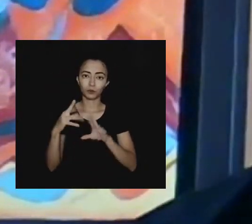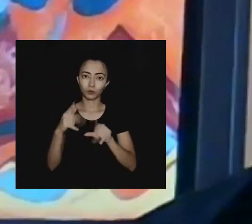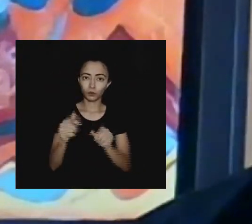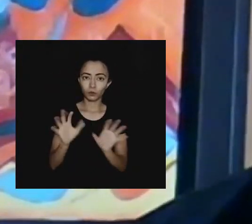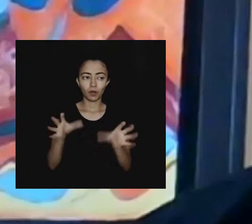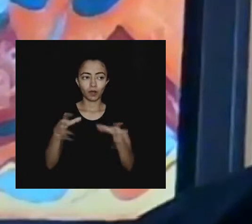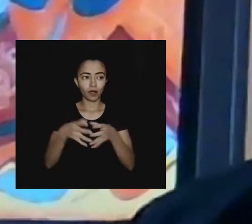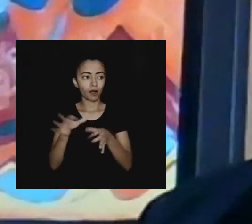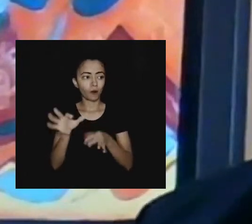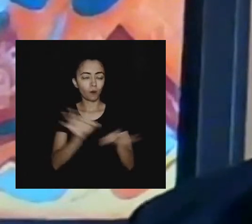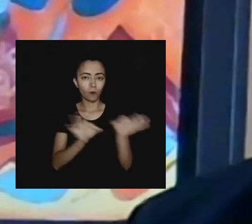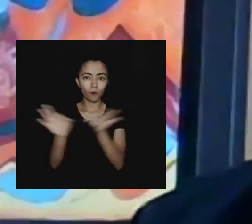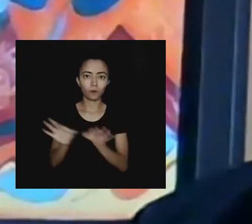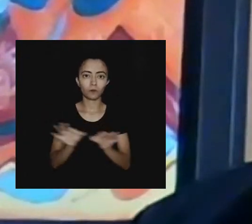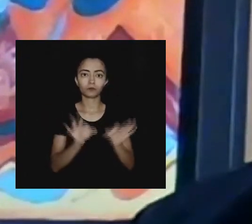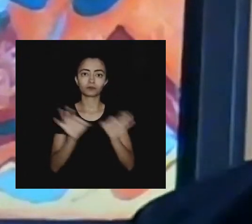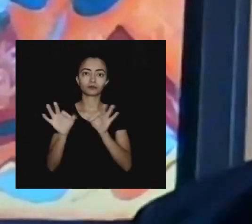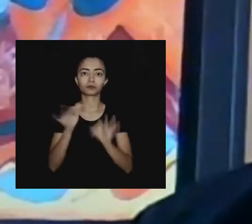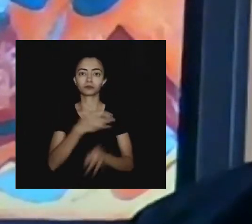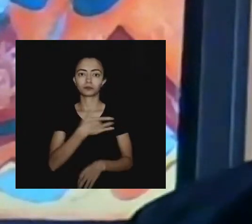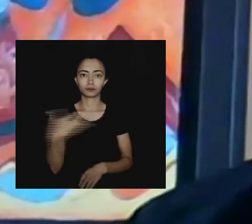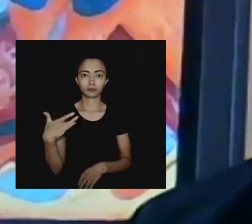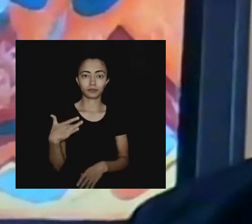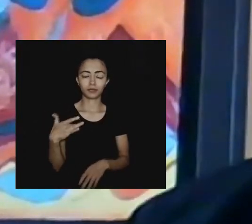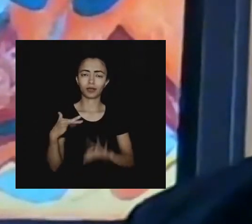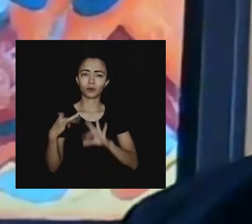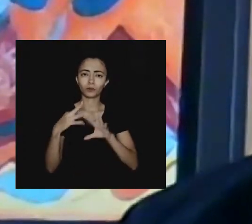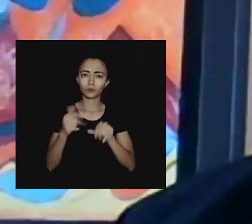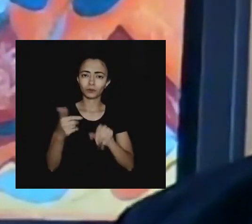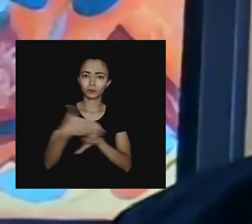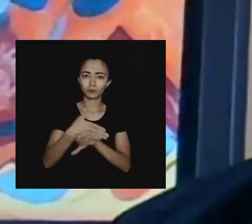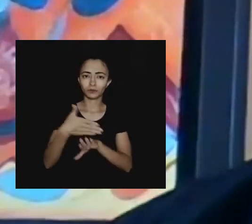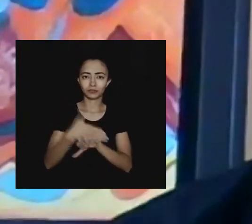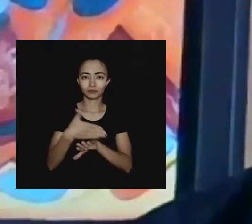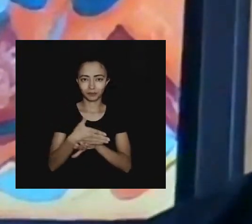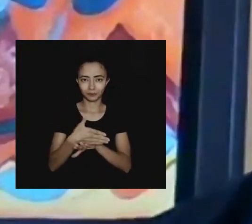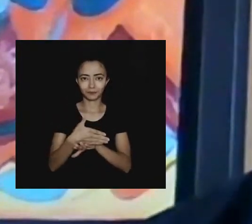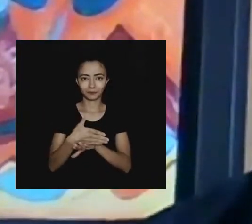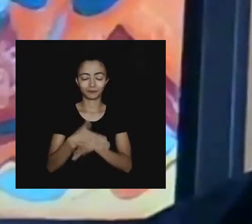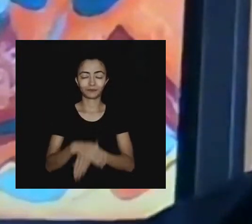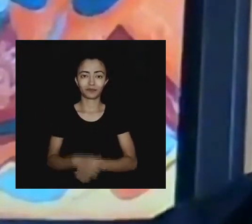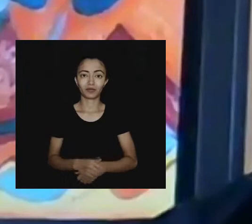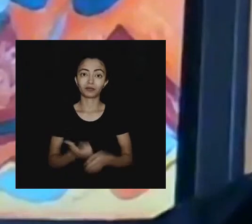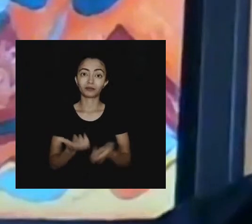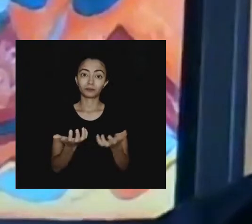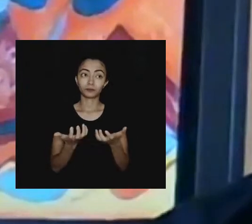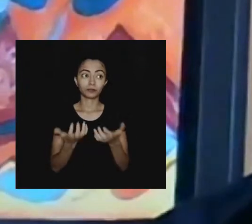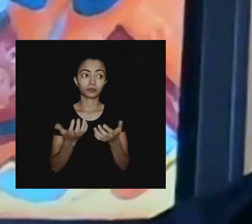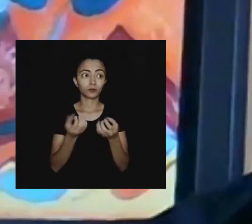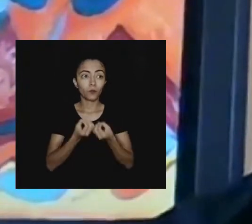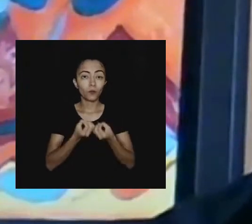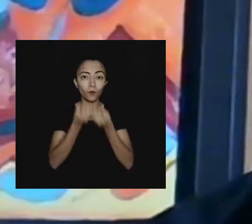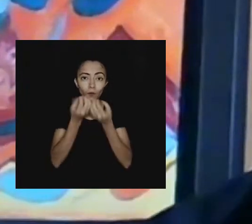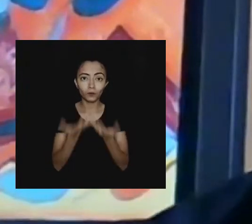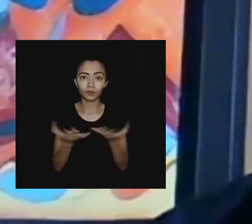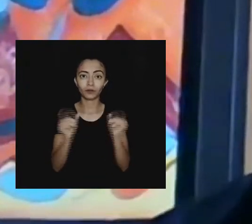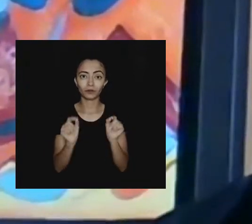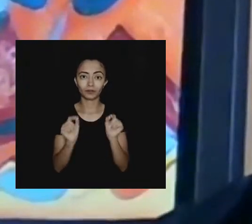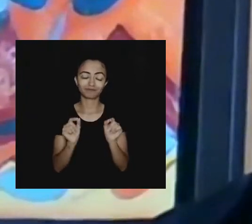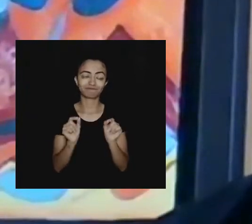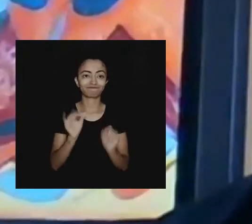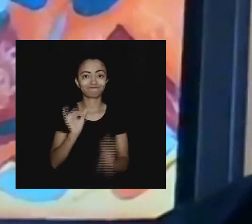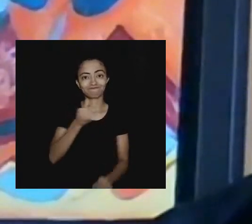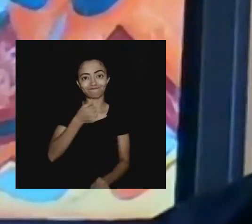WHO and everyone who was invited to this event. What has to be said is that unfortunately in Colombia,